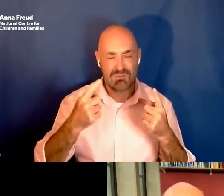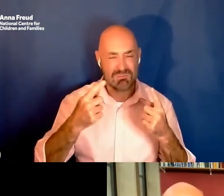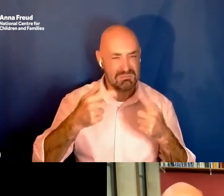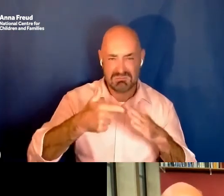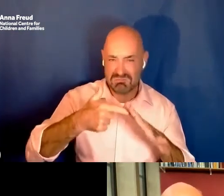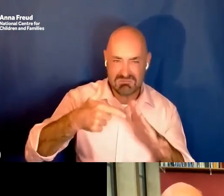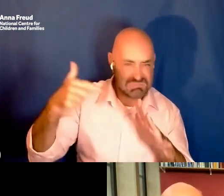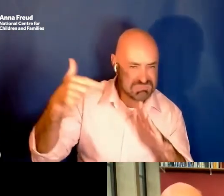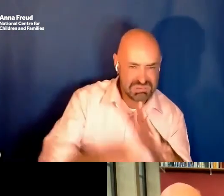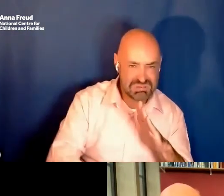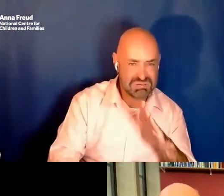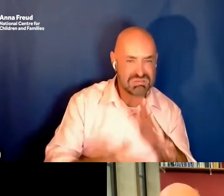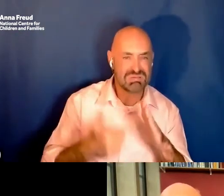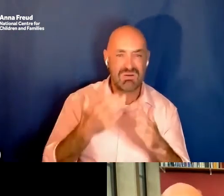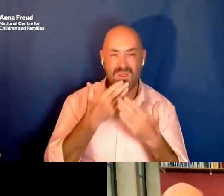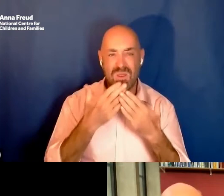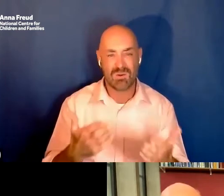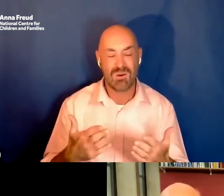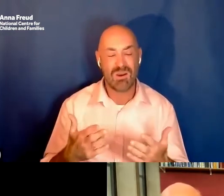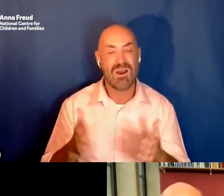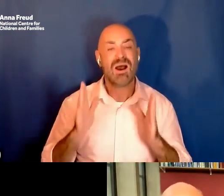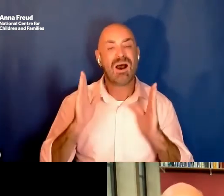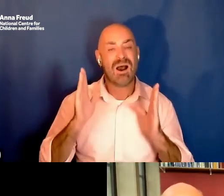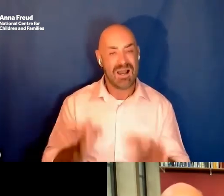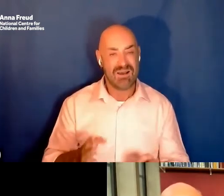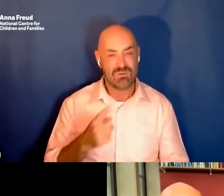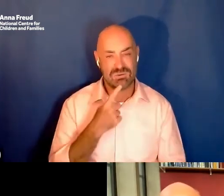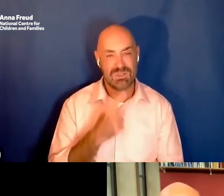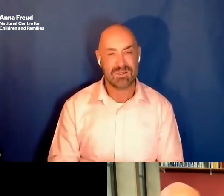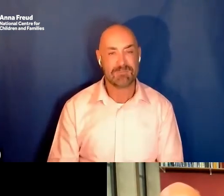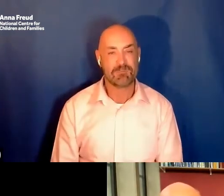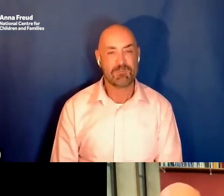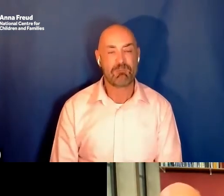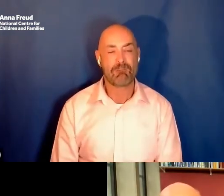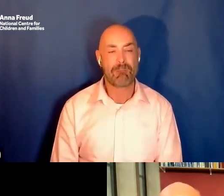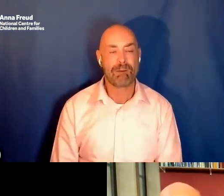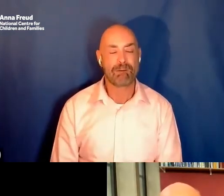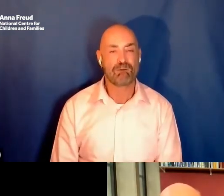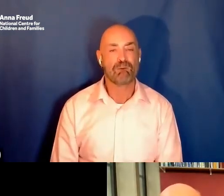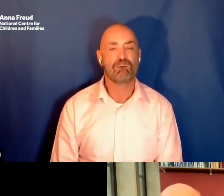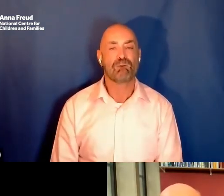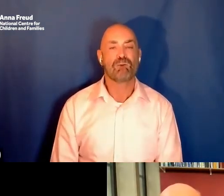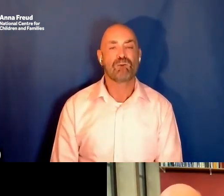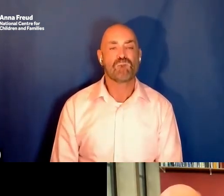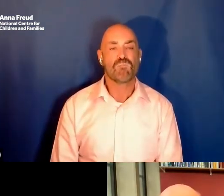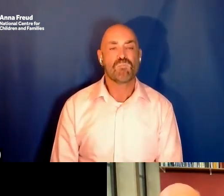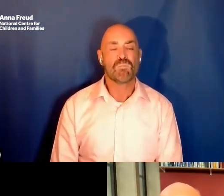it. And I have to say, I feel